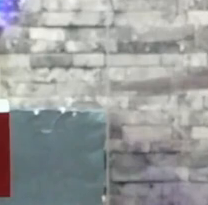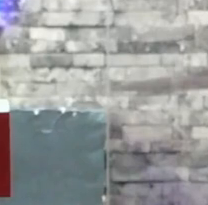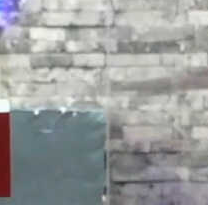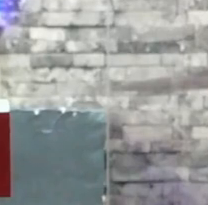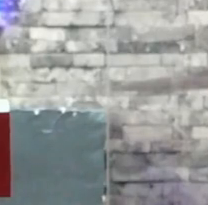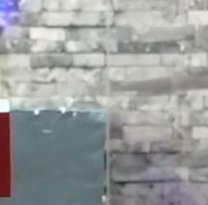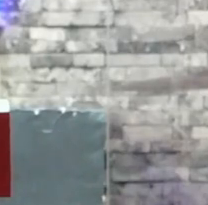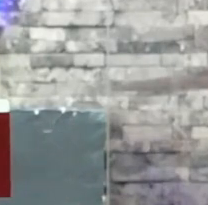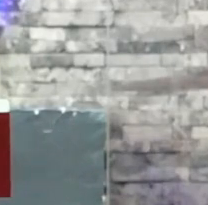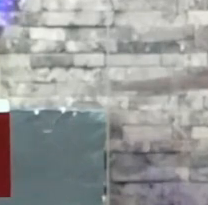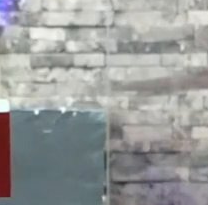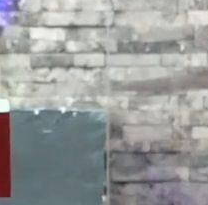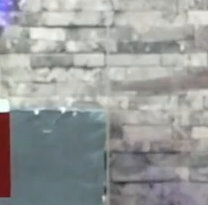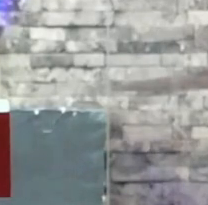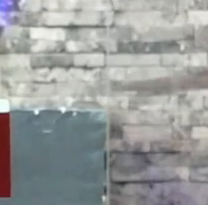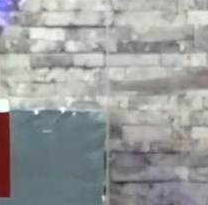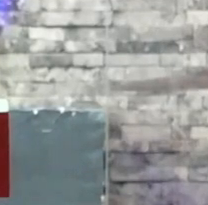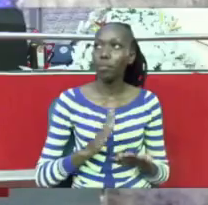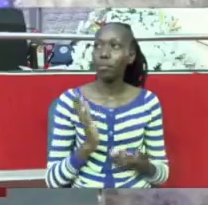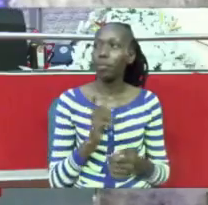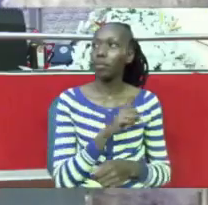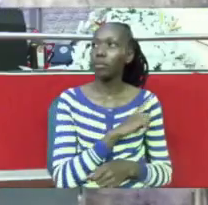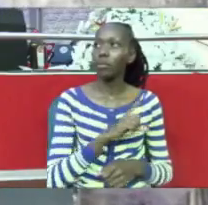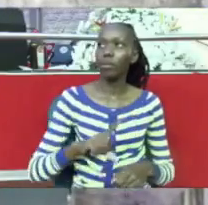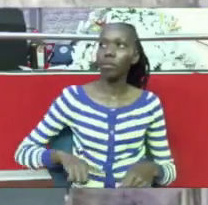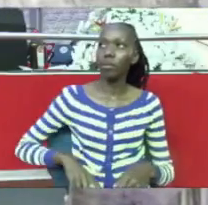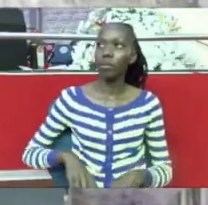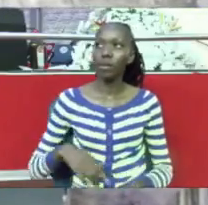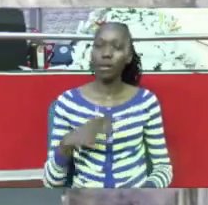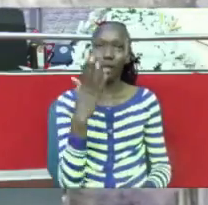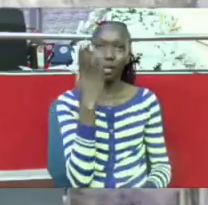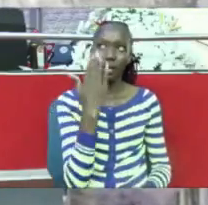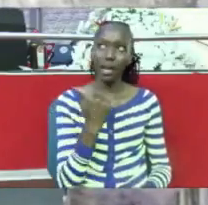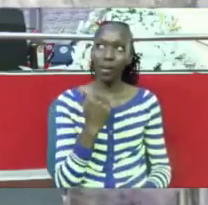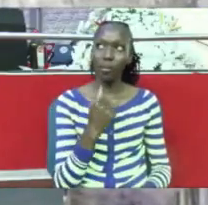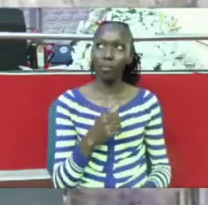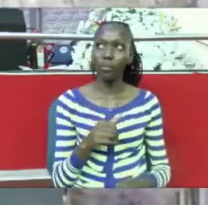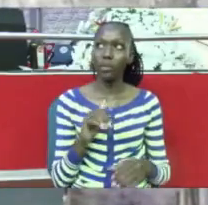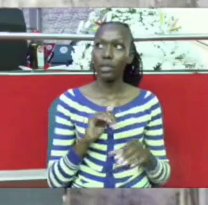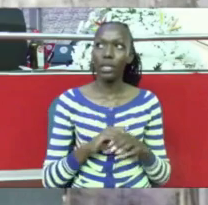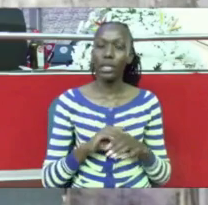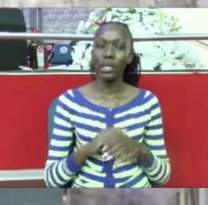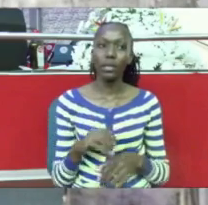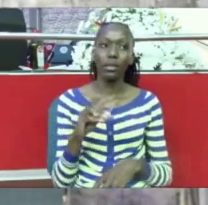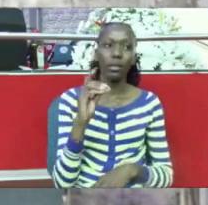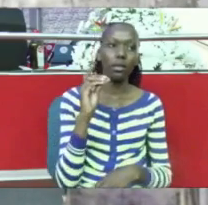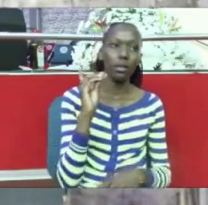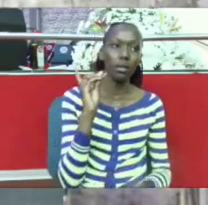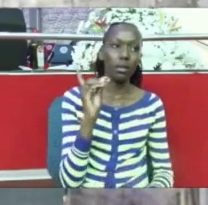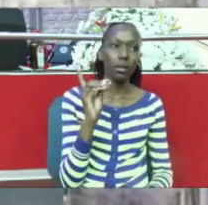kidogo. Praise the name of the Lord. Amen. Now in the dictionary, katika kamusi,